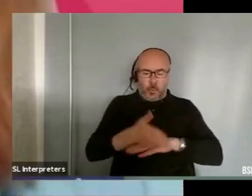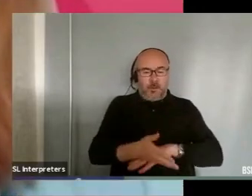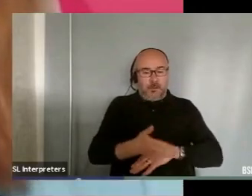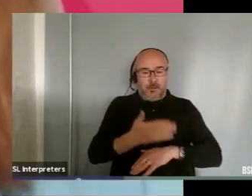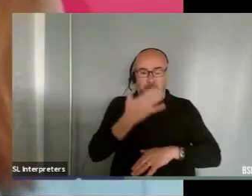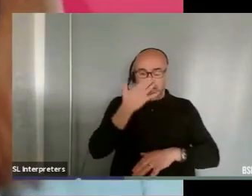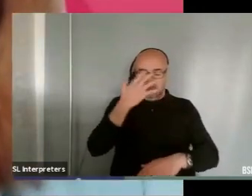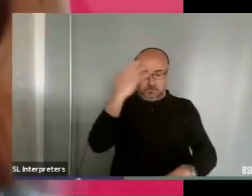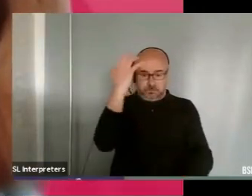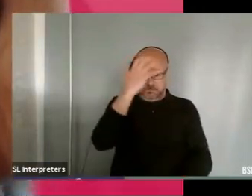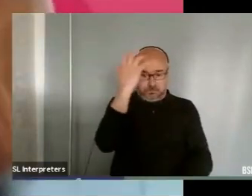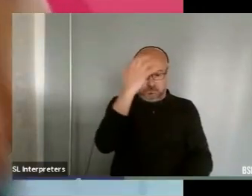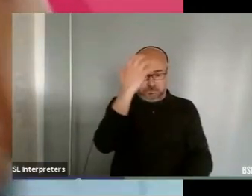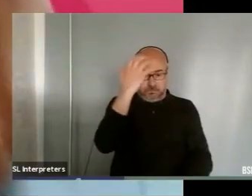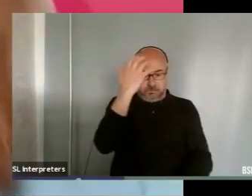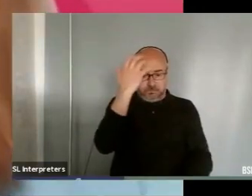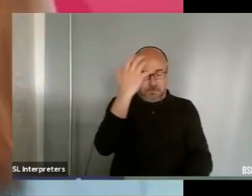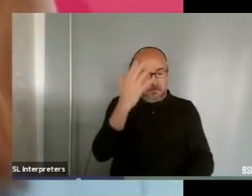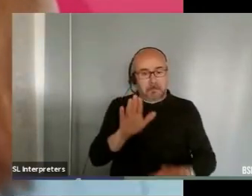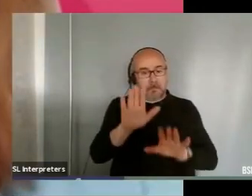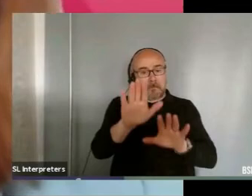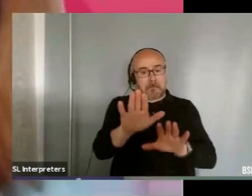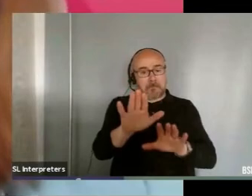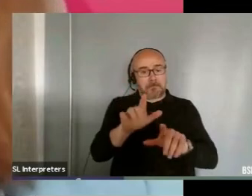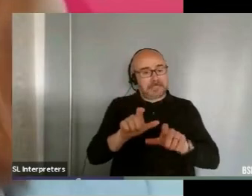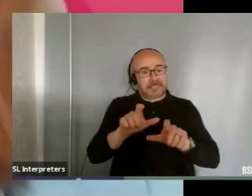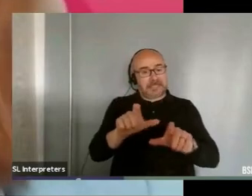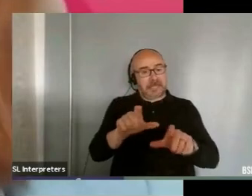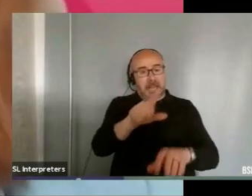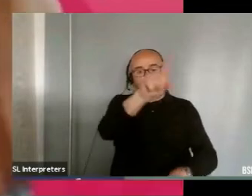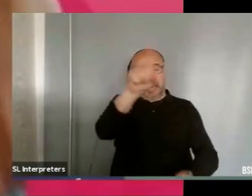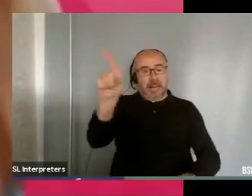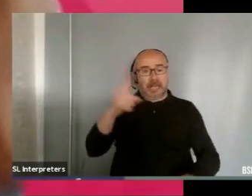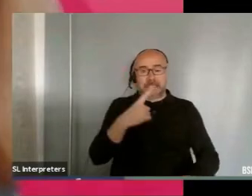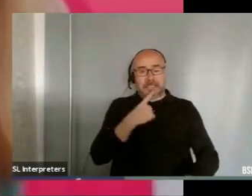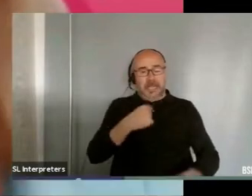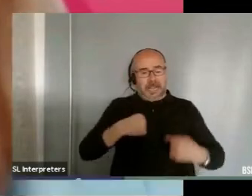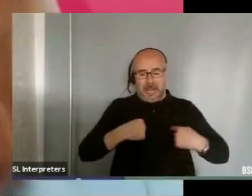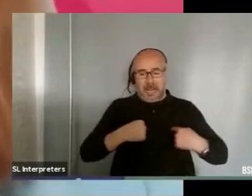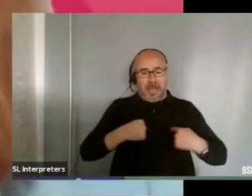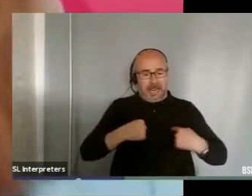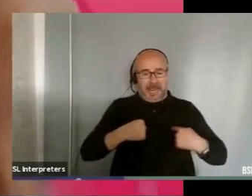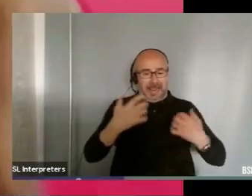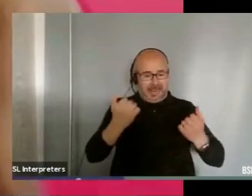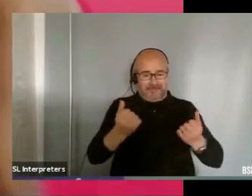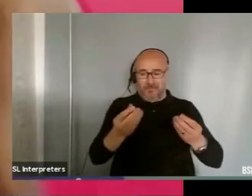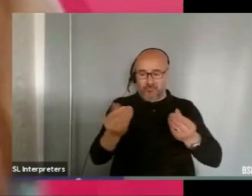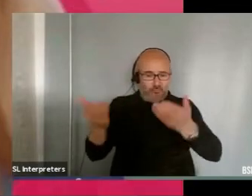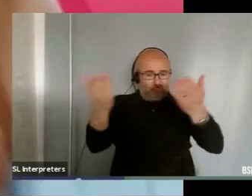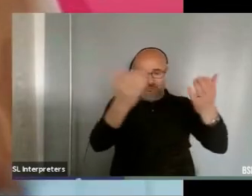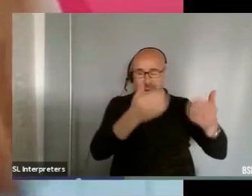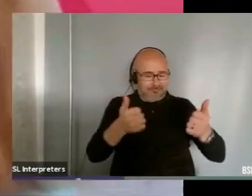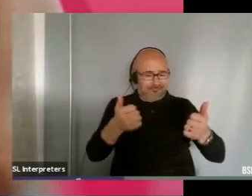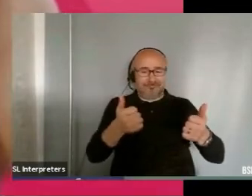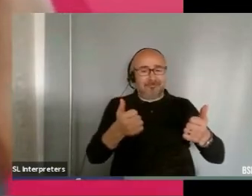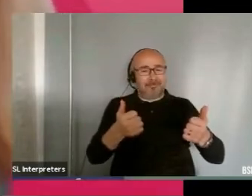being done, but still people feeling, I'm still exhausted, there still is that